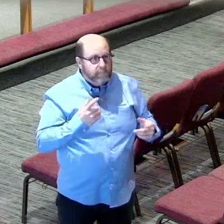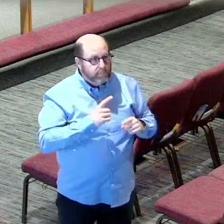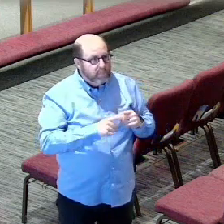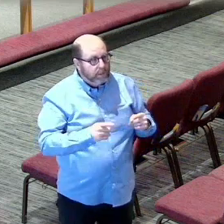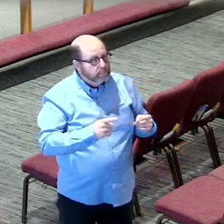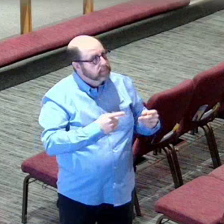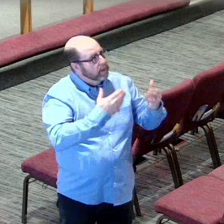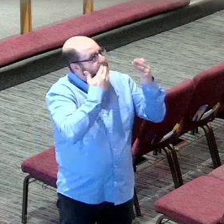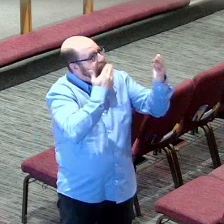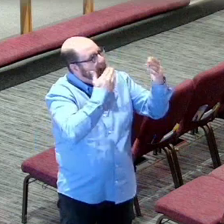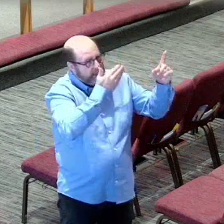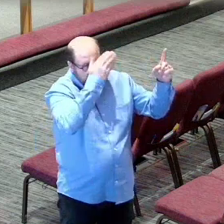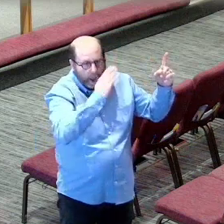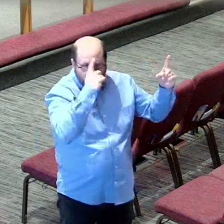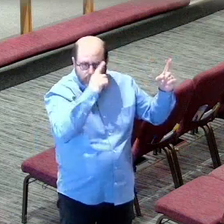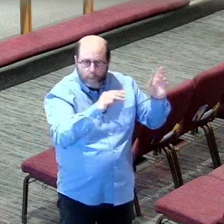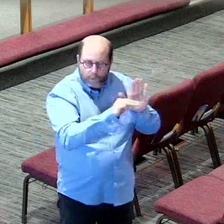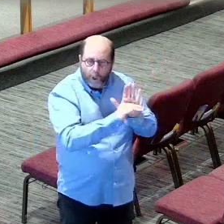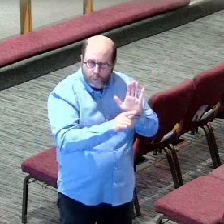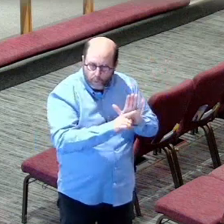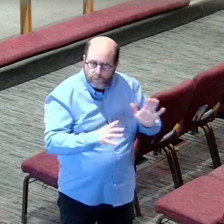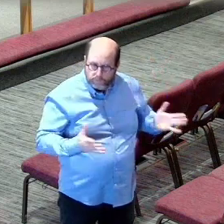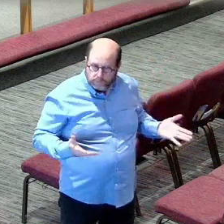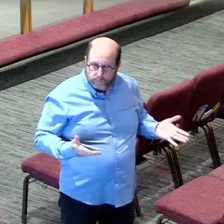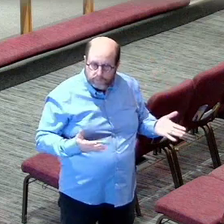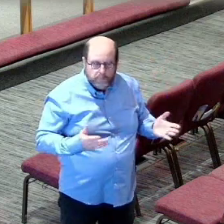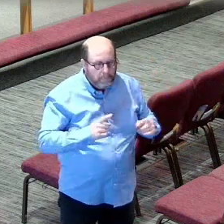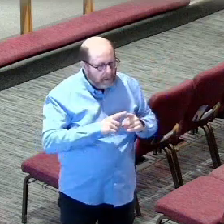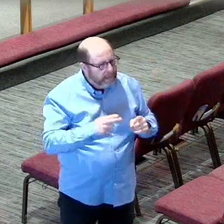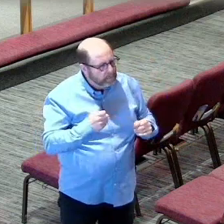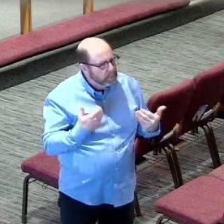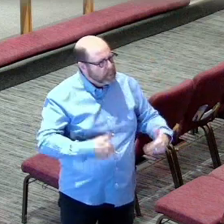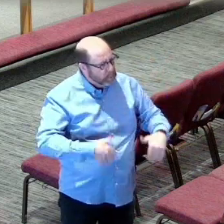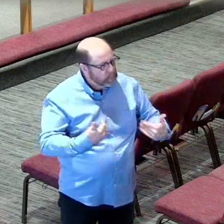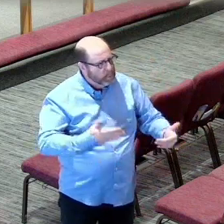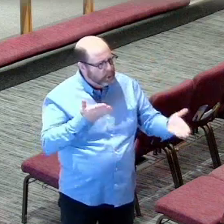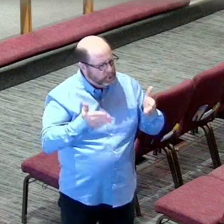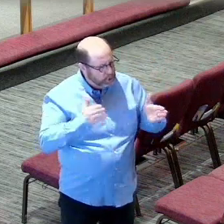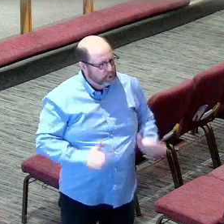Luther, he was but a servant of God.